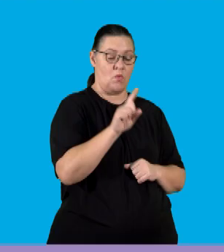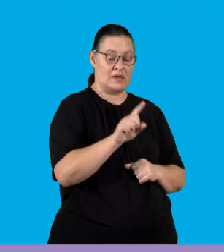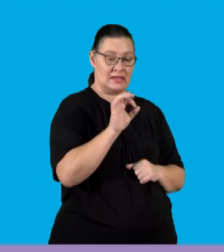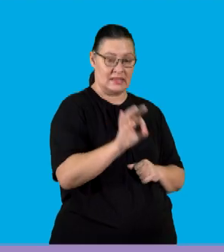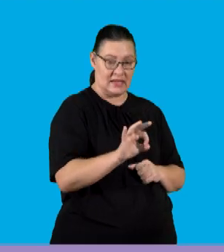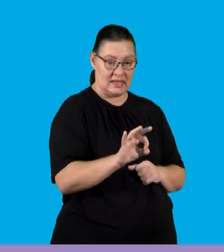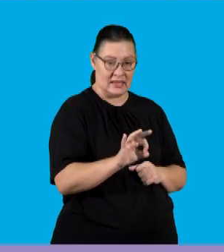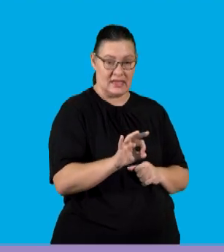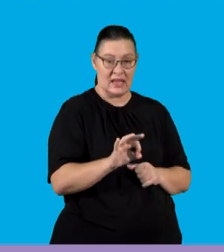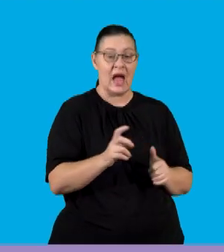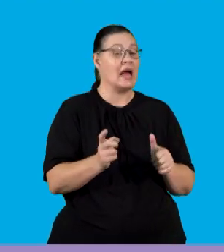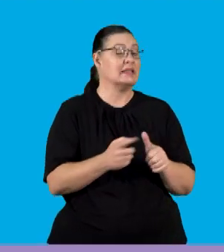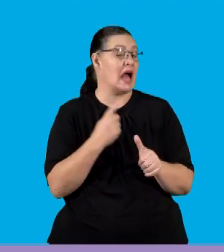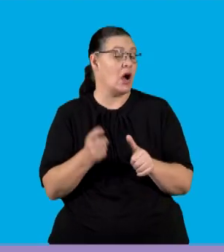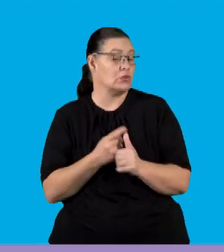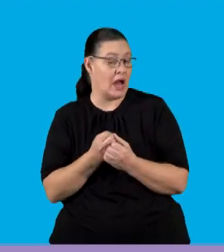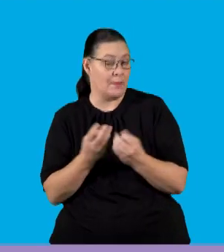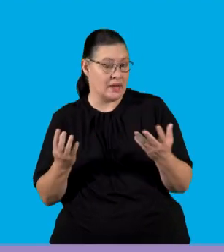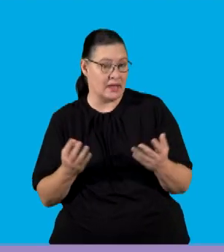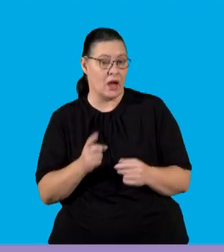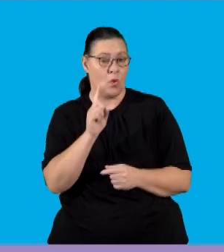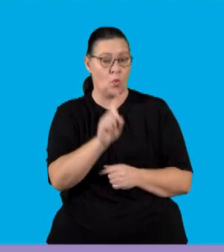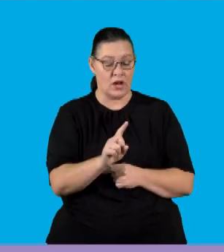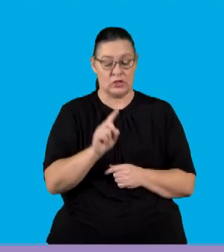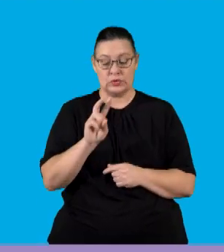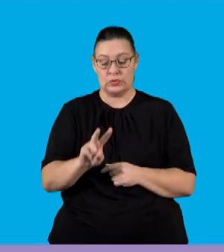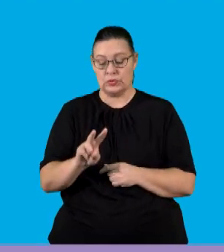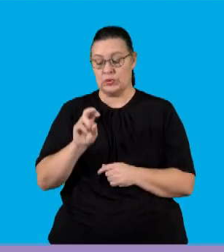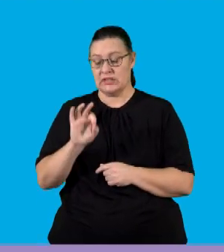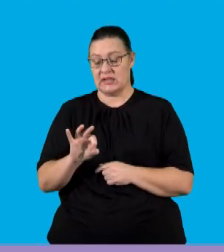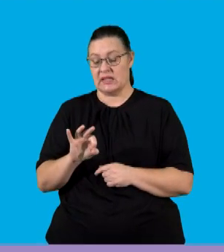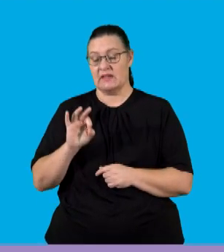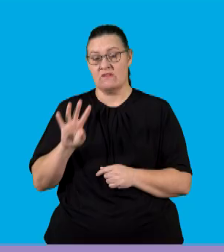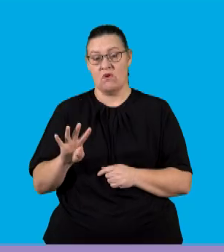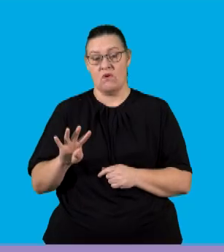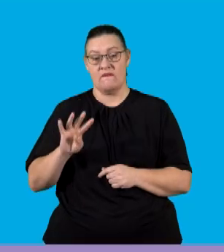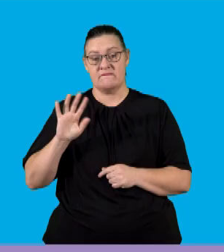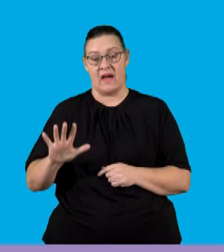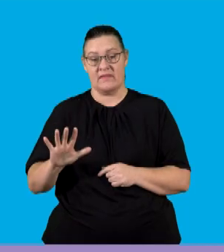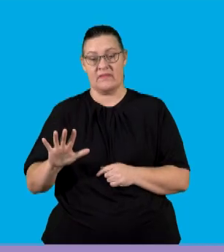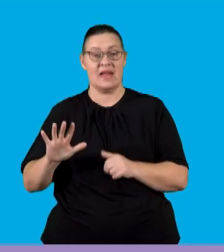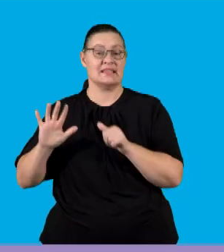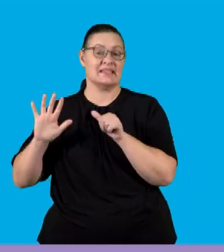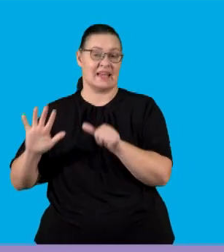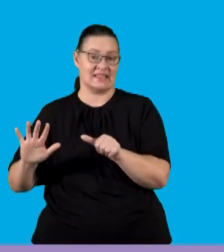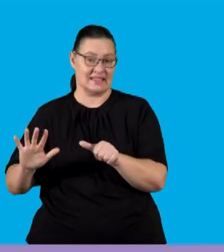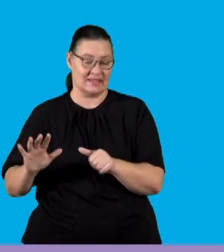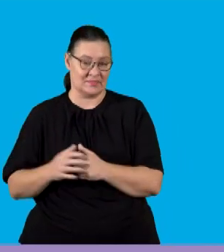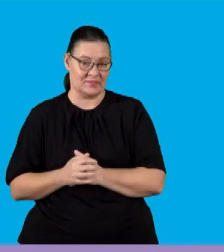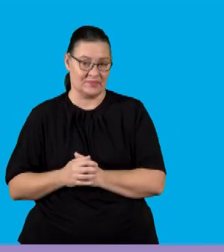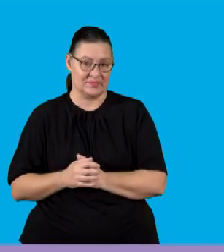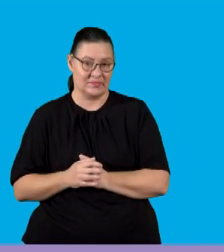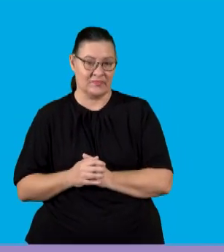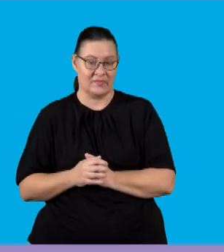8,13 and we multiplied it by 1, 2, 3, 4, 5, and 6